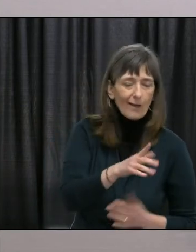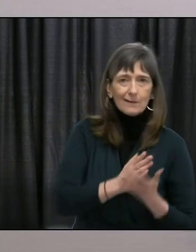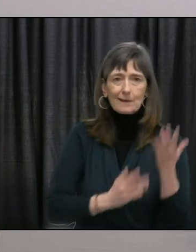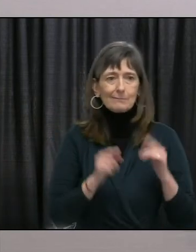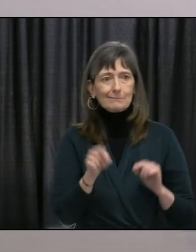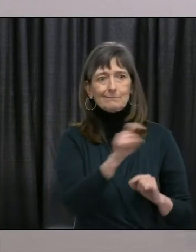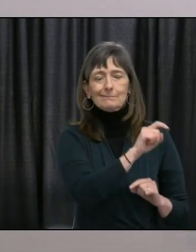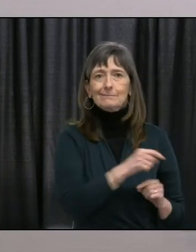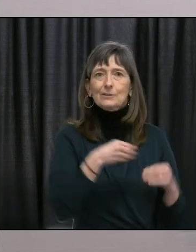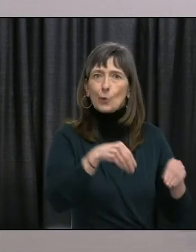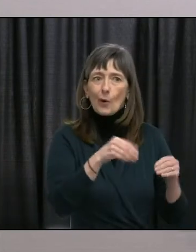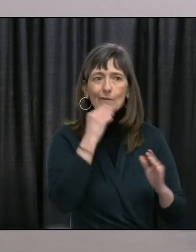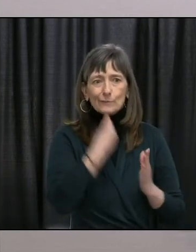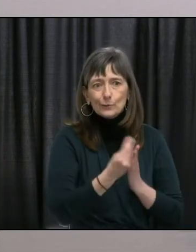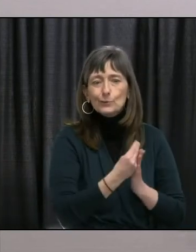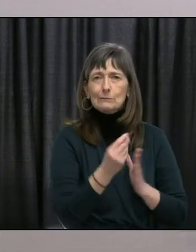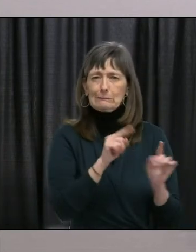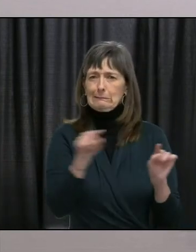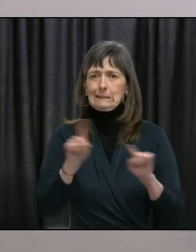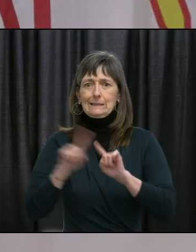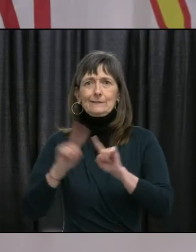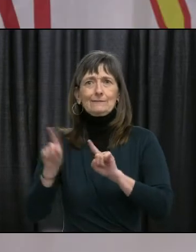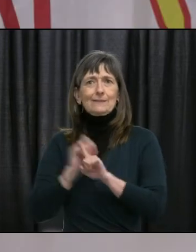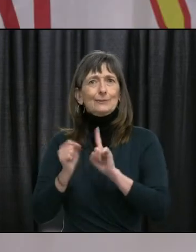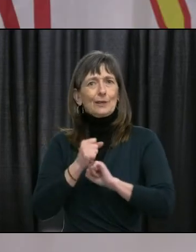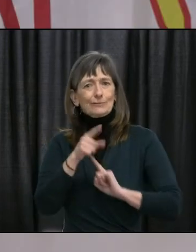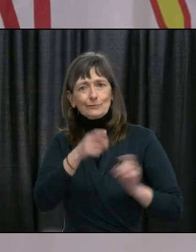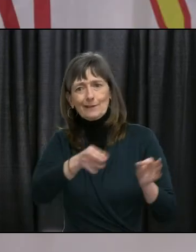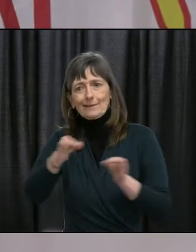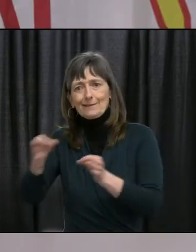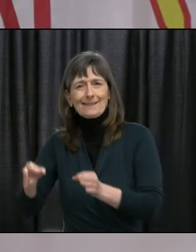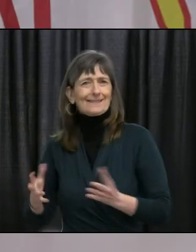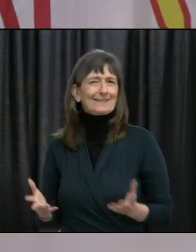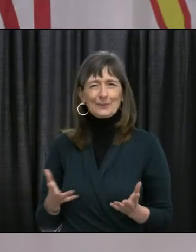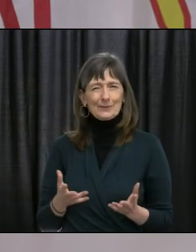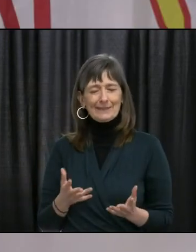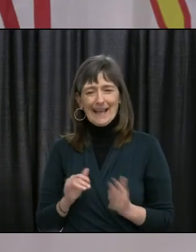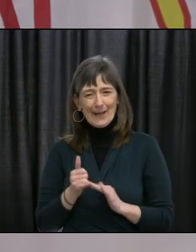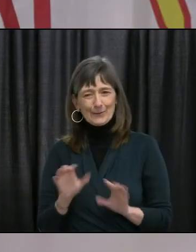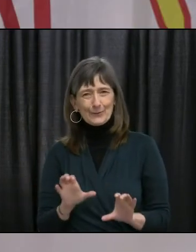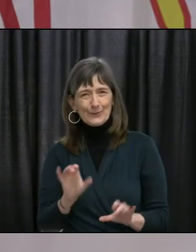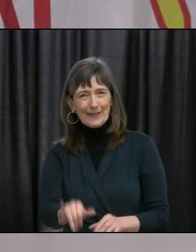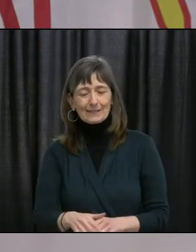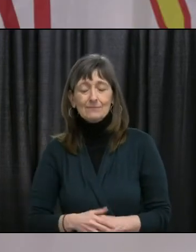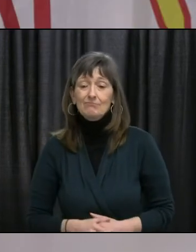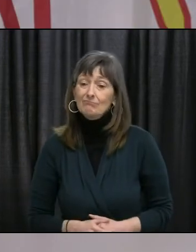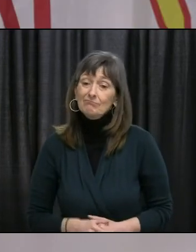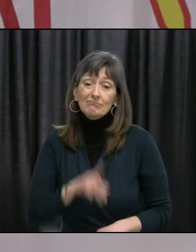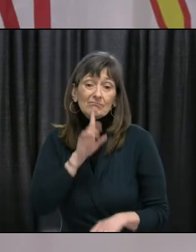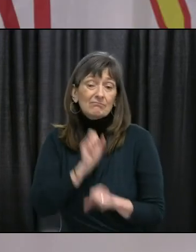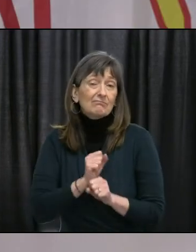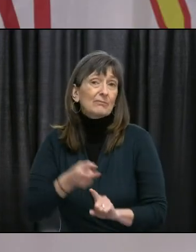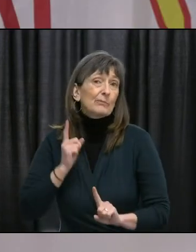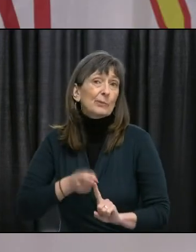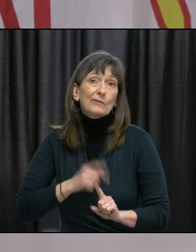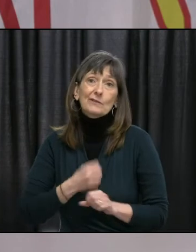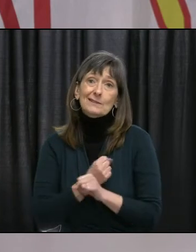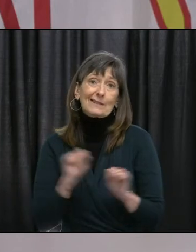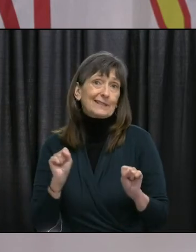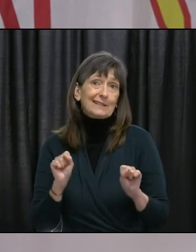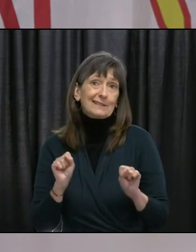difficult it's been to adapt to so many different circumstances? When we're looking at safety, we go back to our basic public